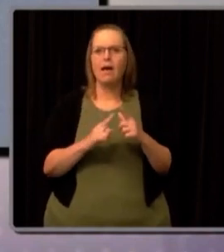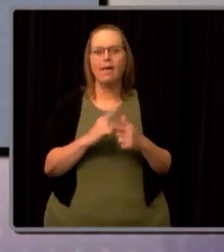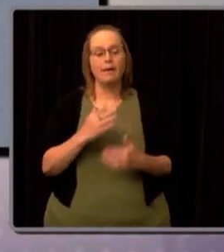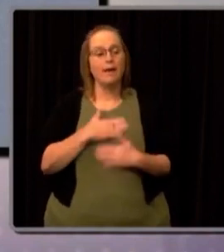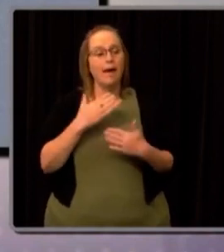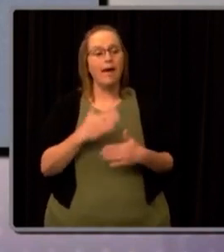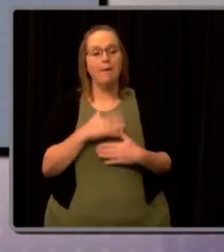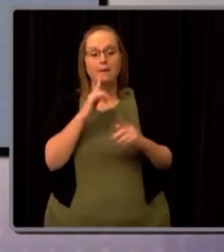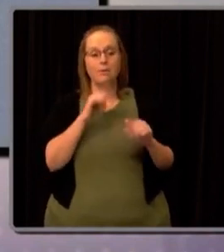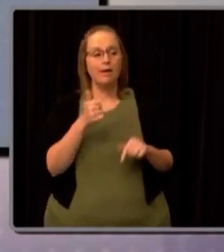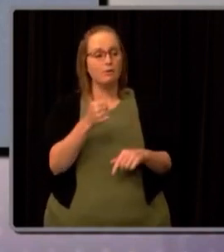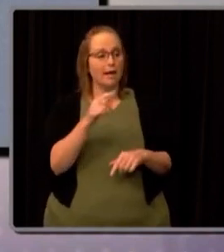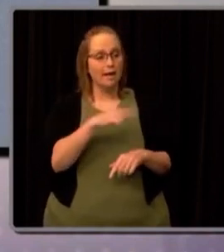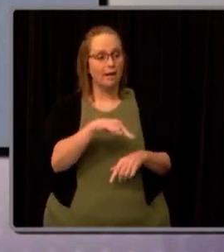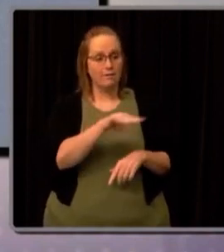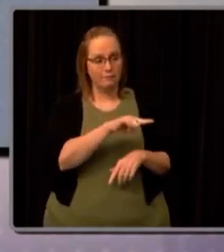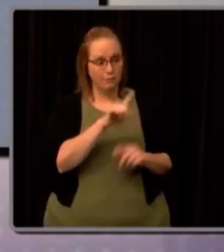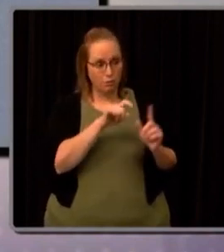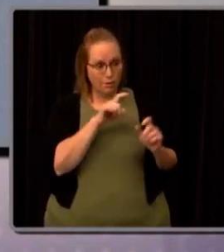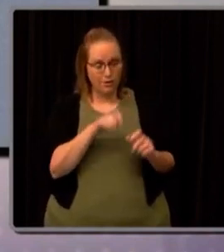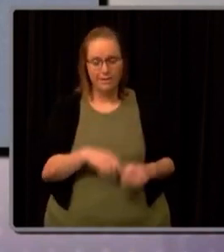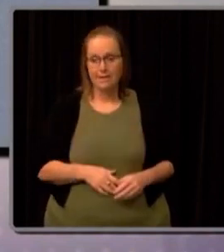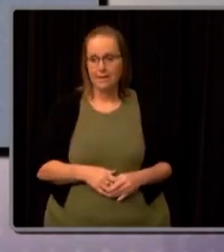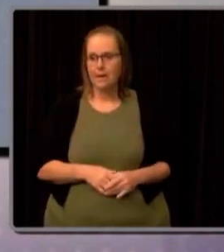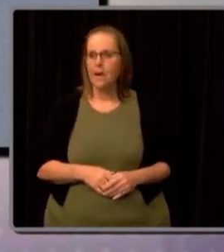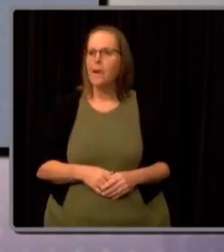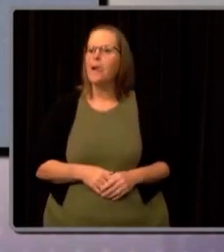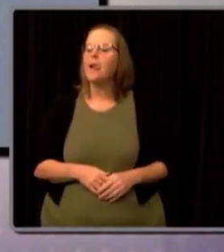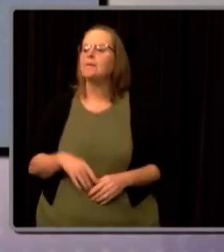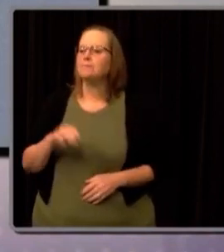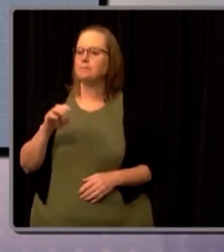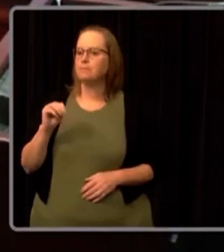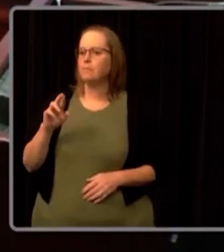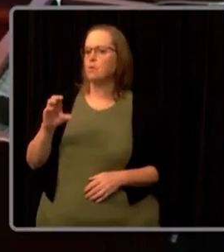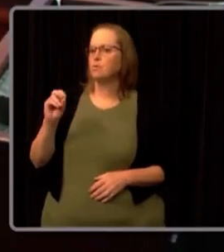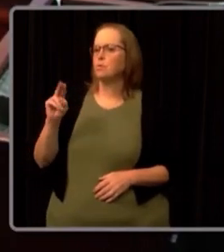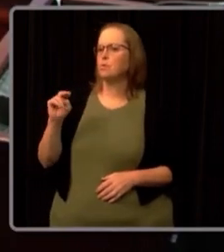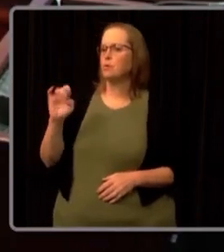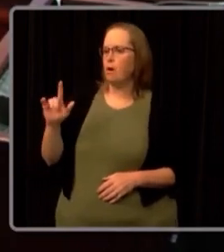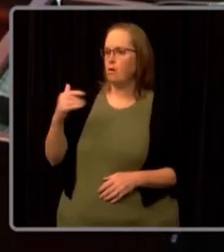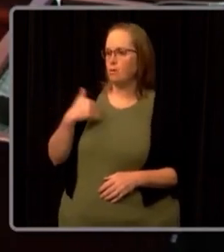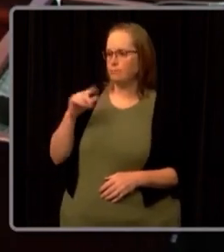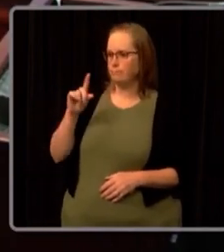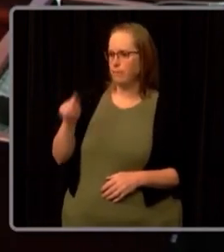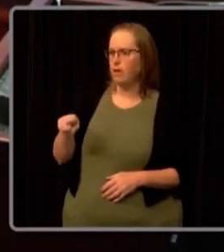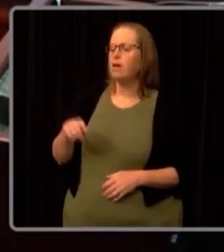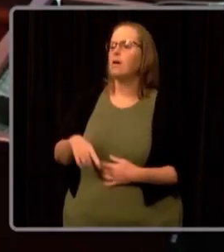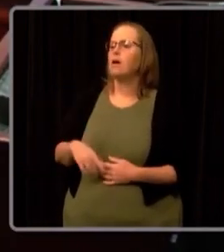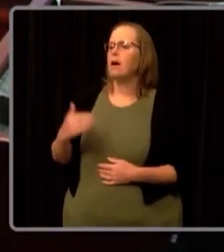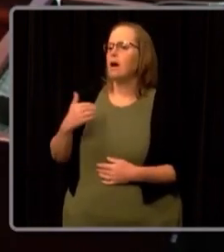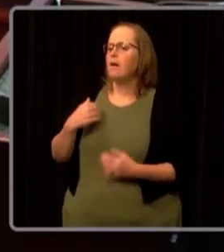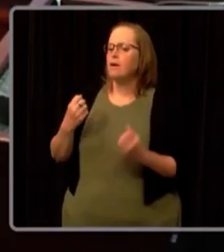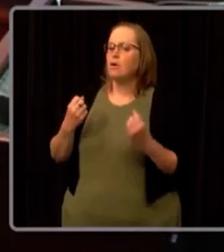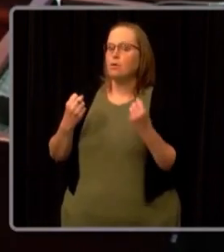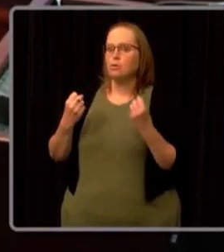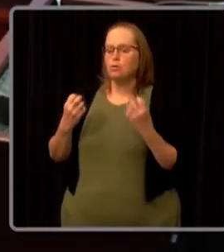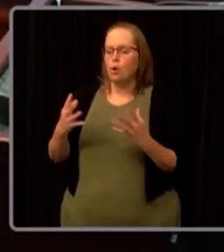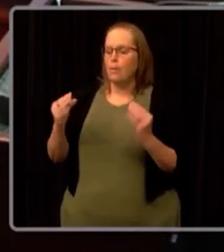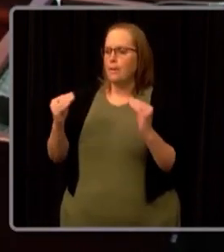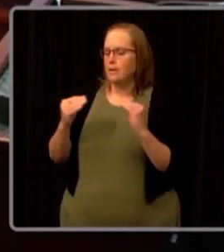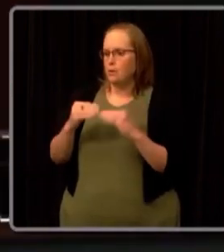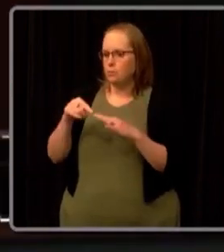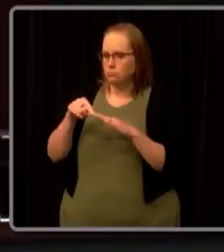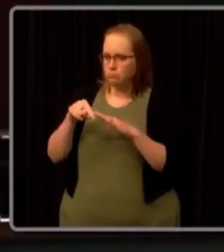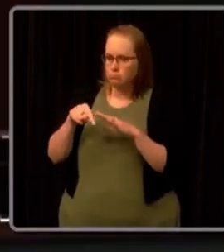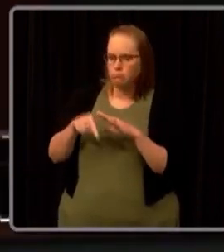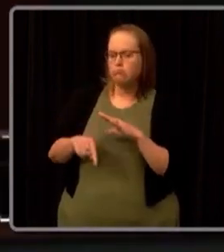questions. Questions? A quick question for you. With so many new and prolific writers, do any